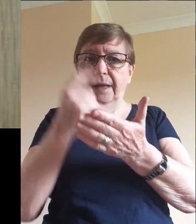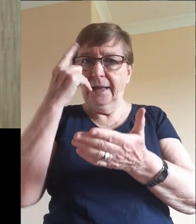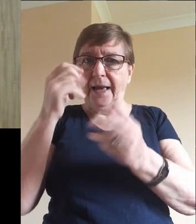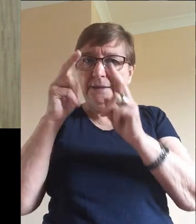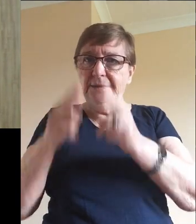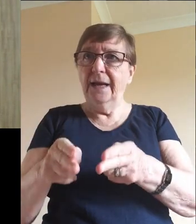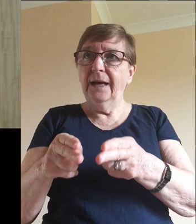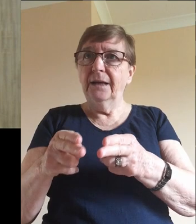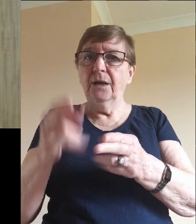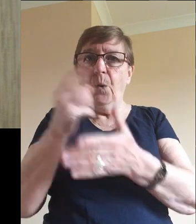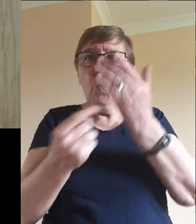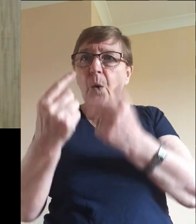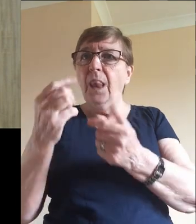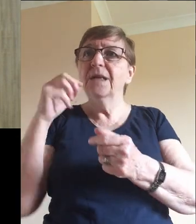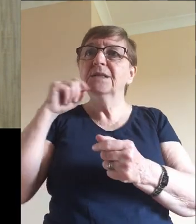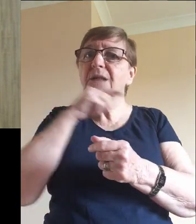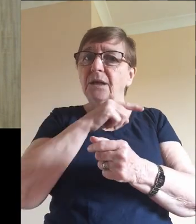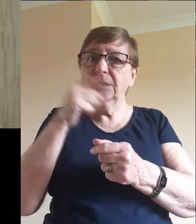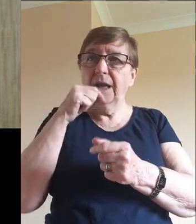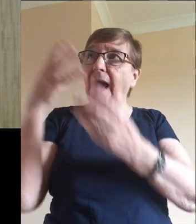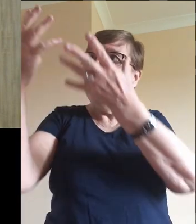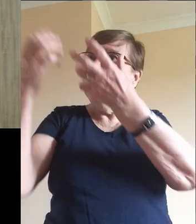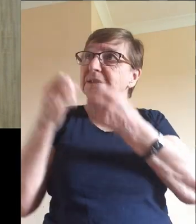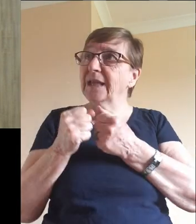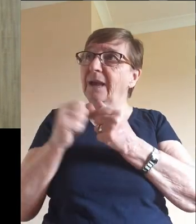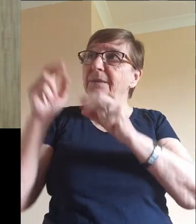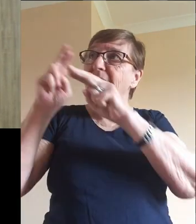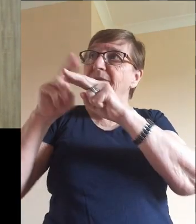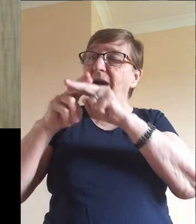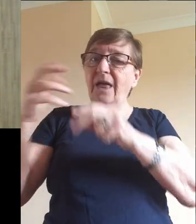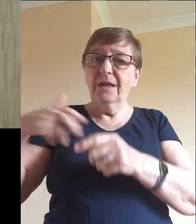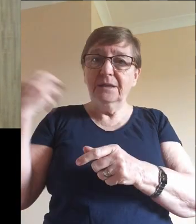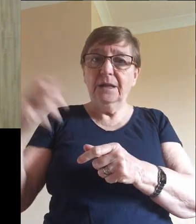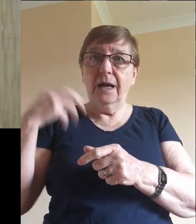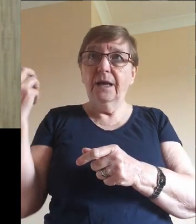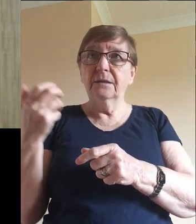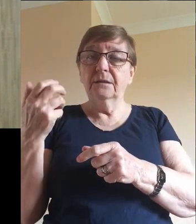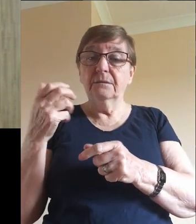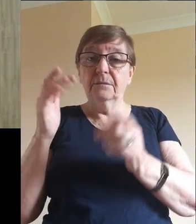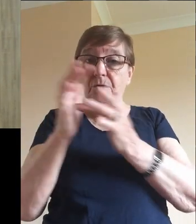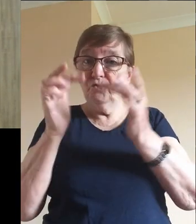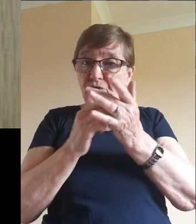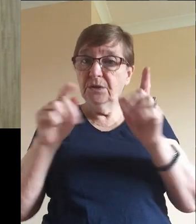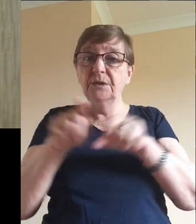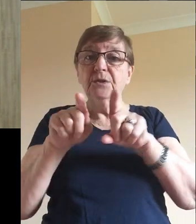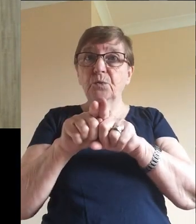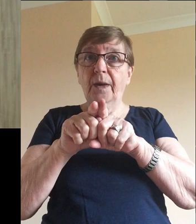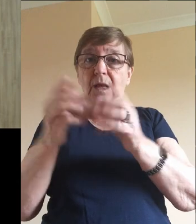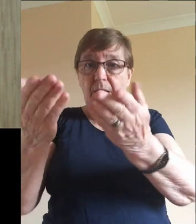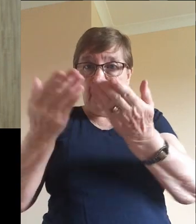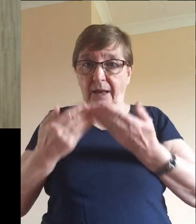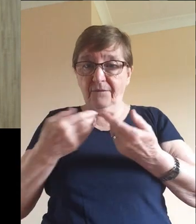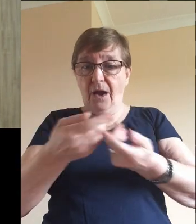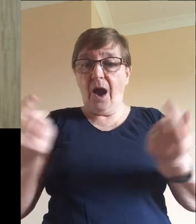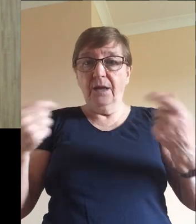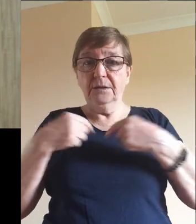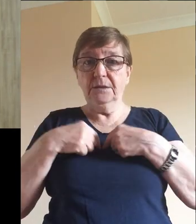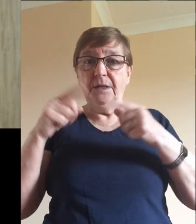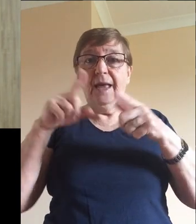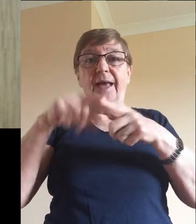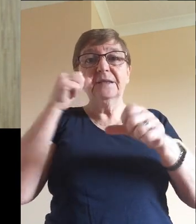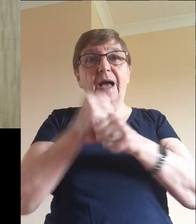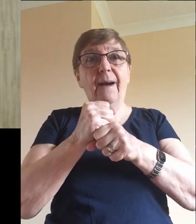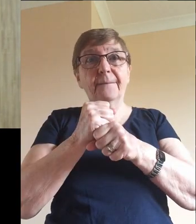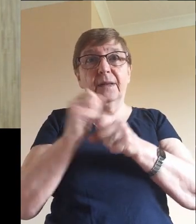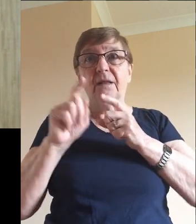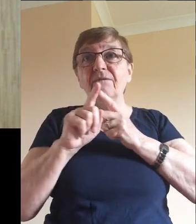Father's wrath. But he was also giving us an example to follow. The early followers of